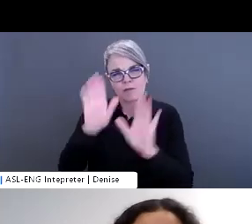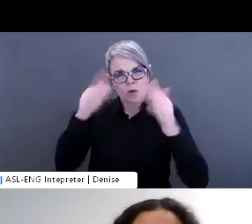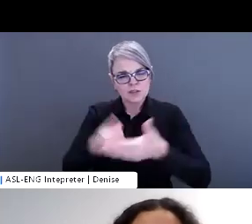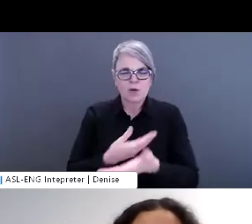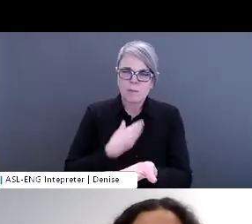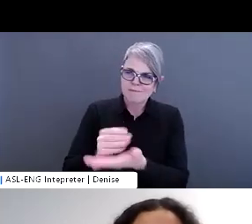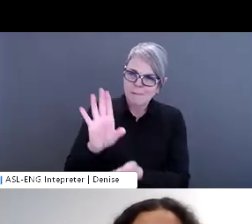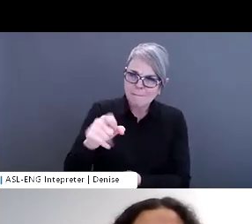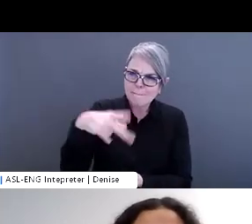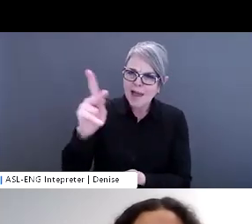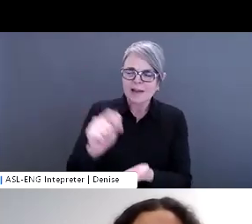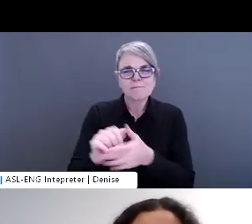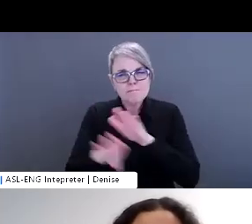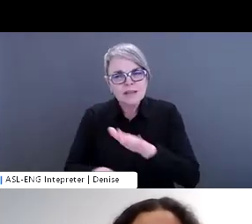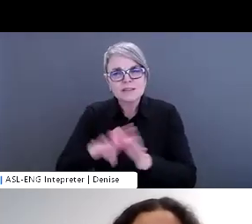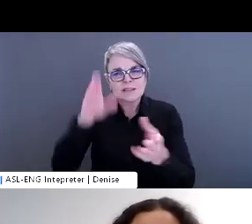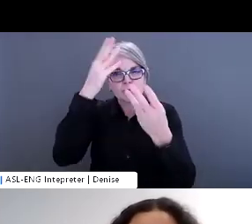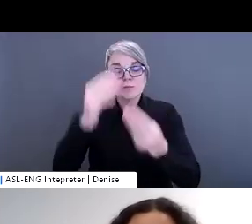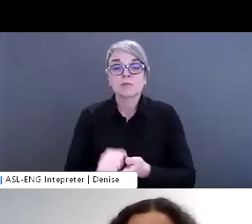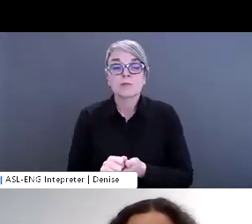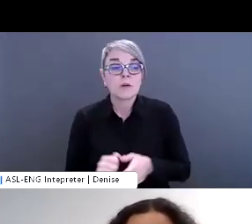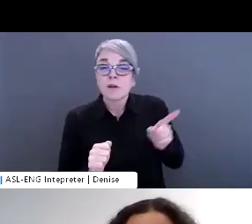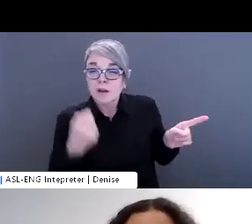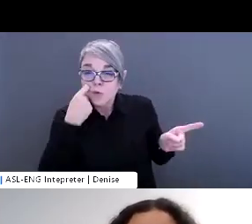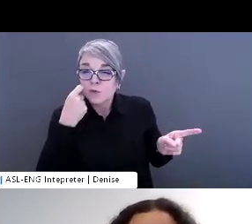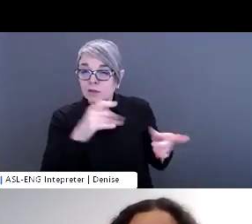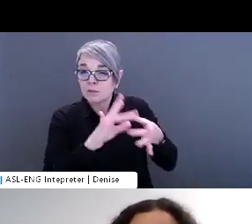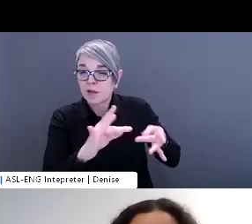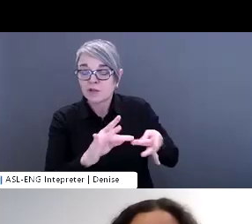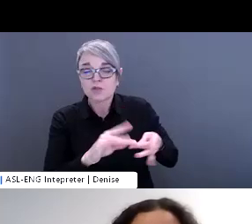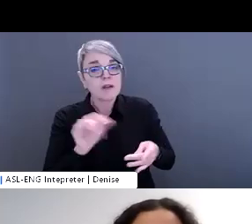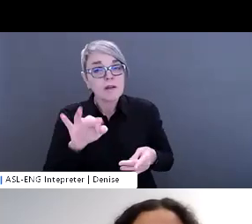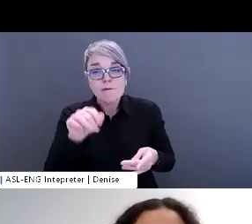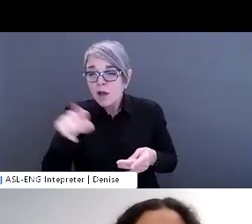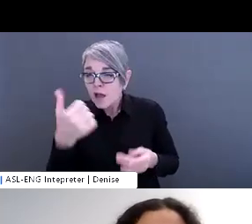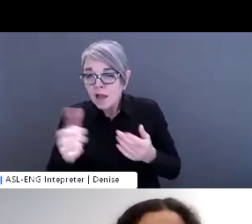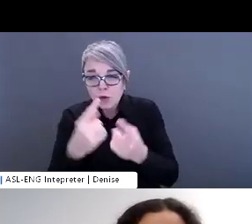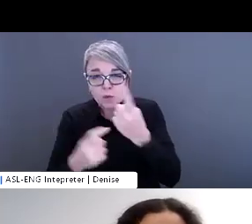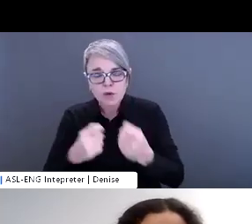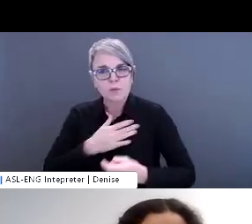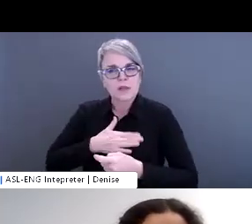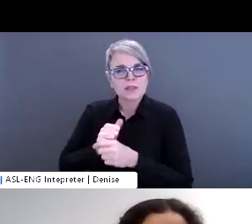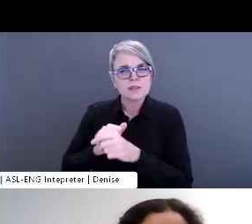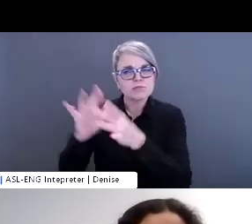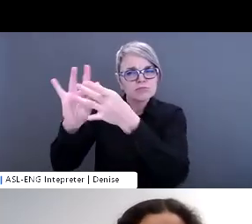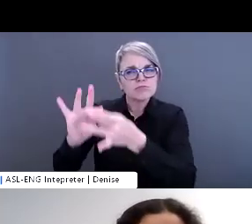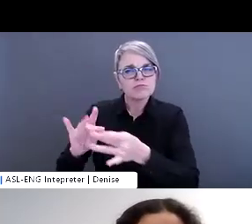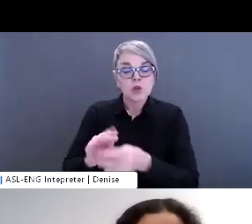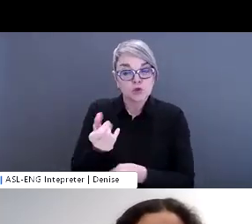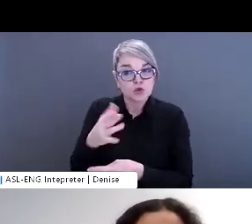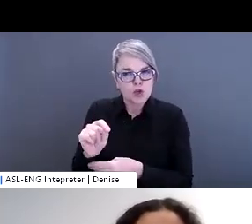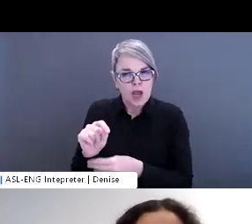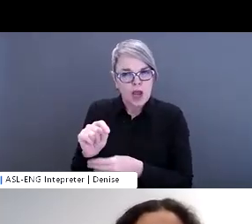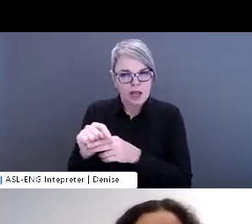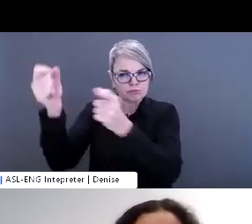way, please don't hesitate to comment in the chat box. Rayanne is going to monitor that for